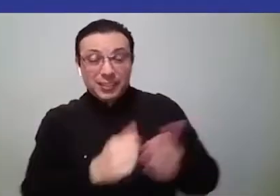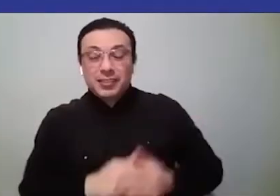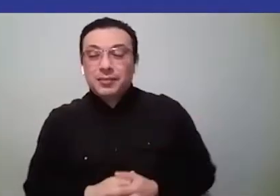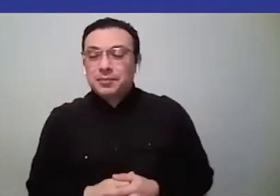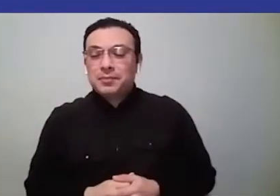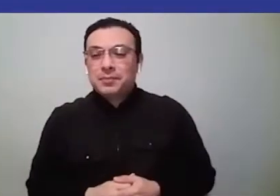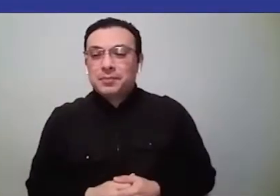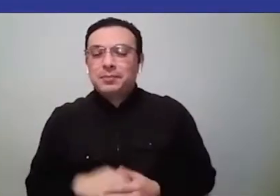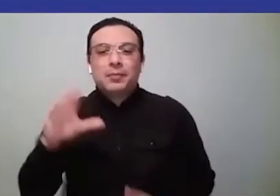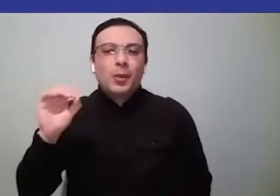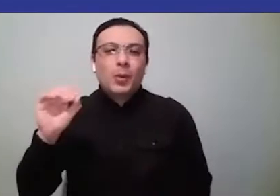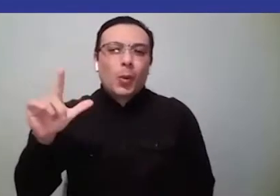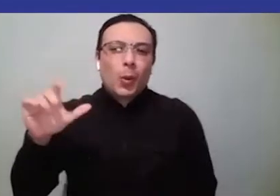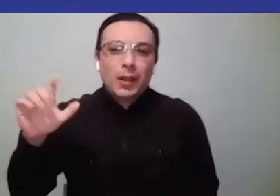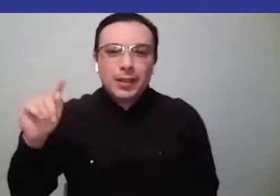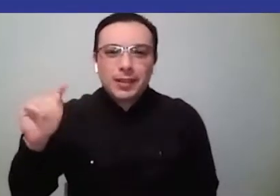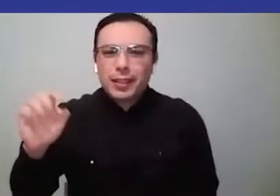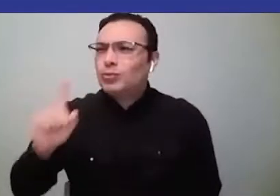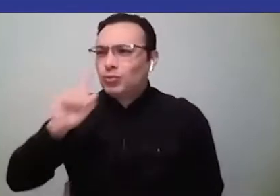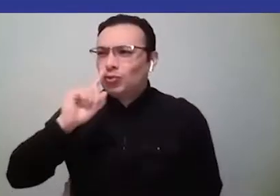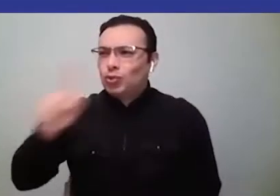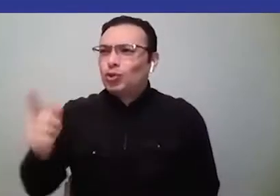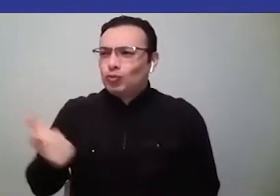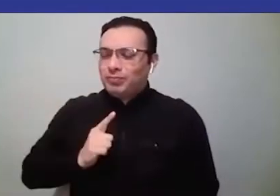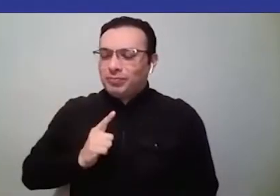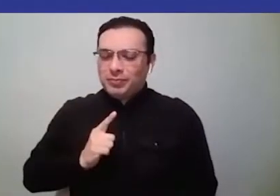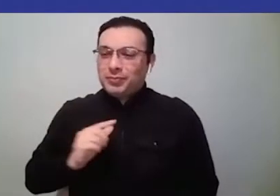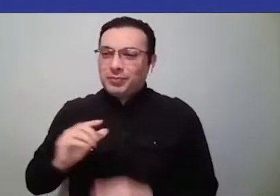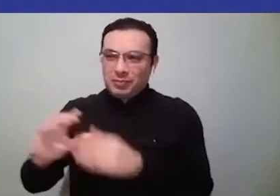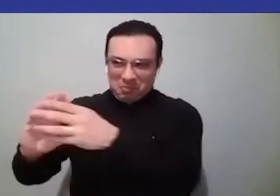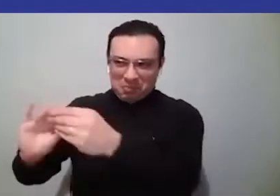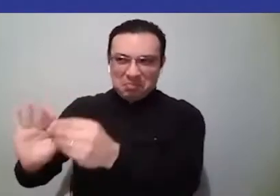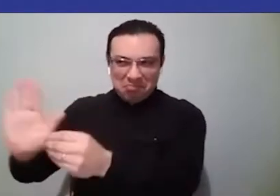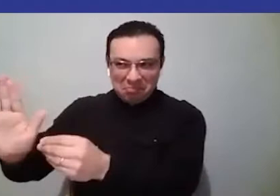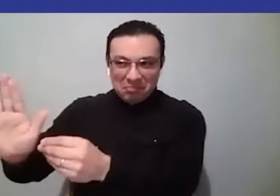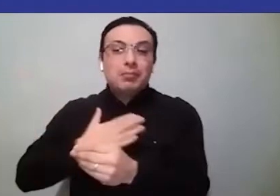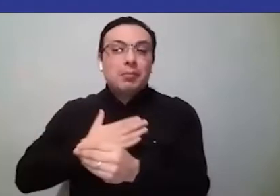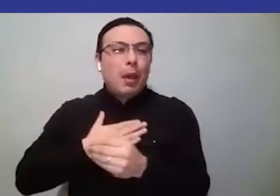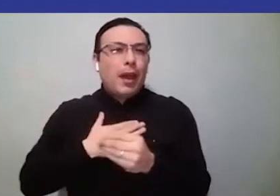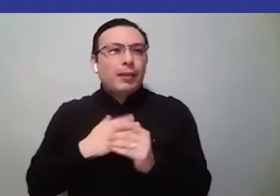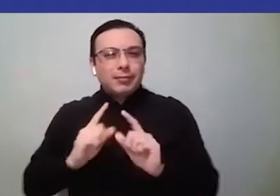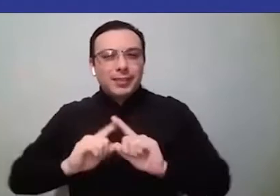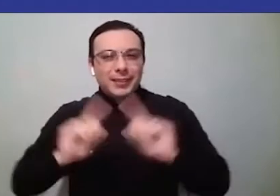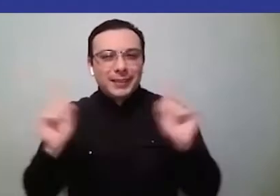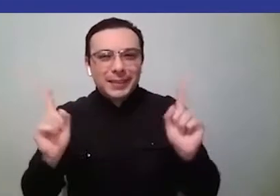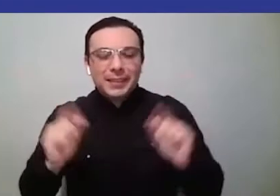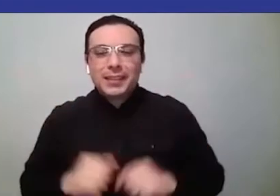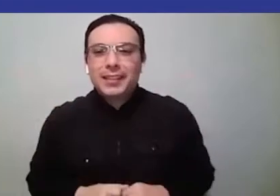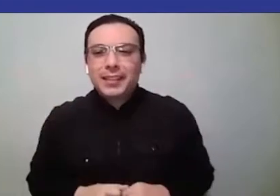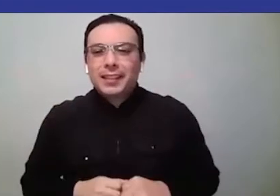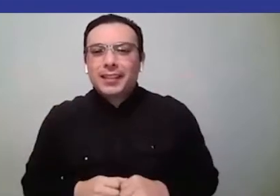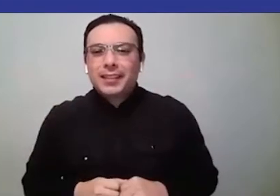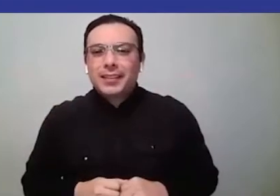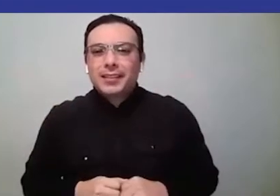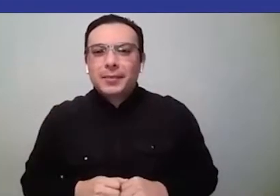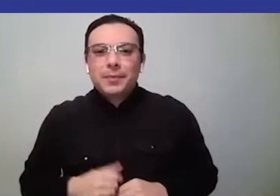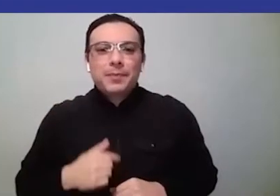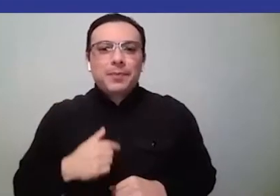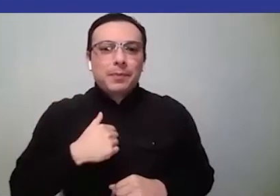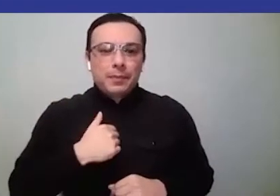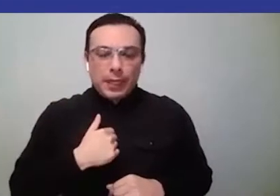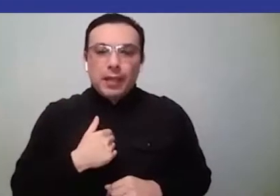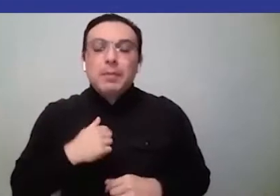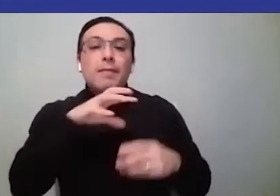a different story. I'm lucky that I work also in the Lesbian Her Story